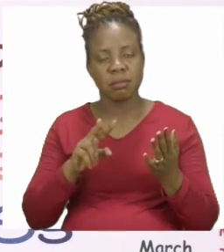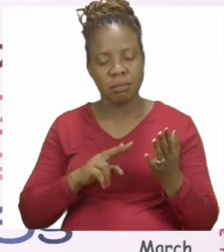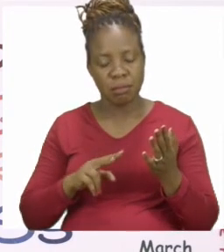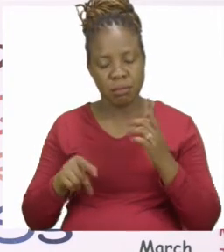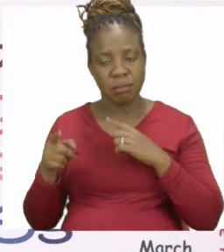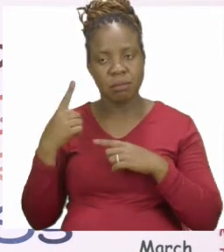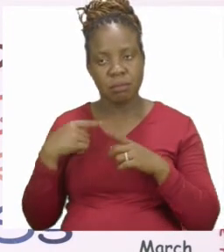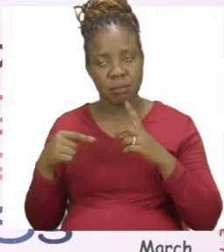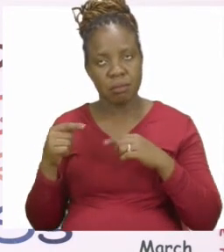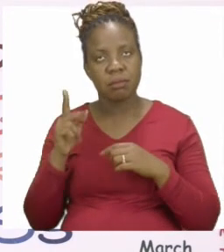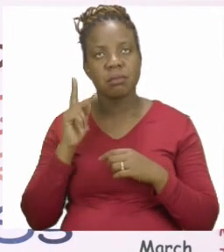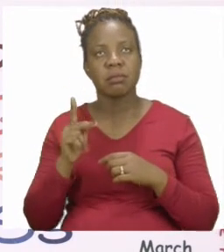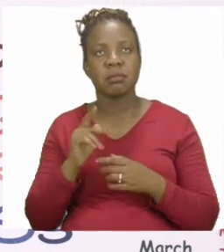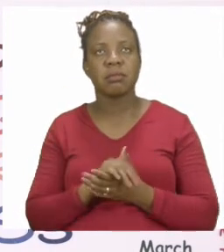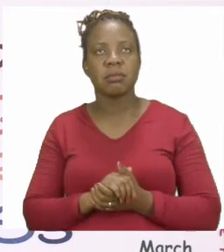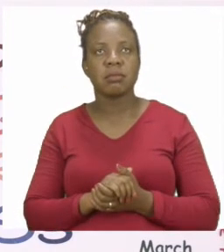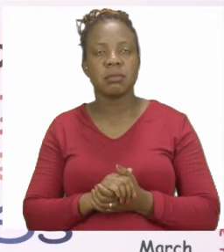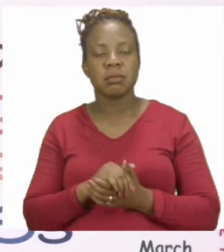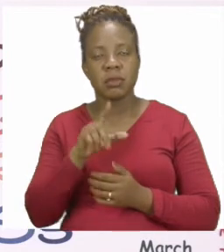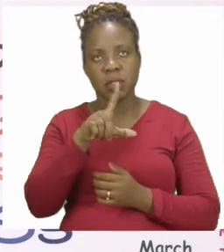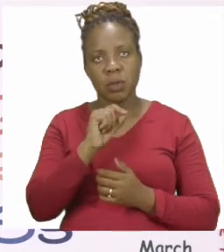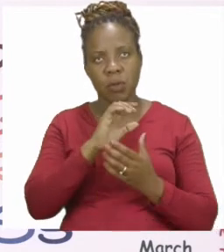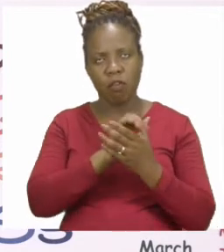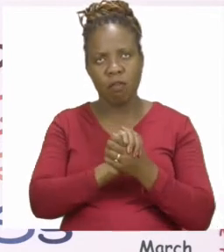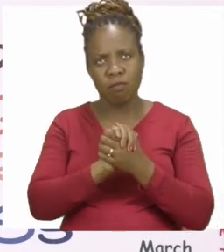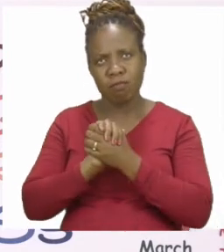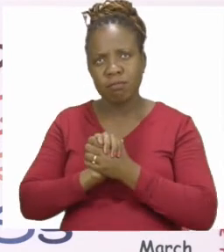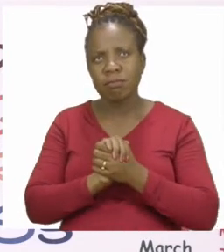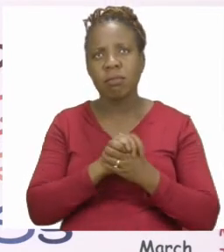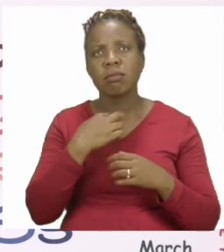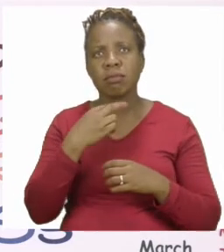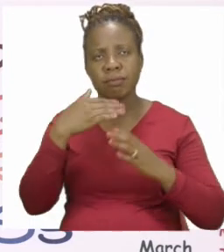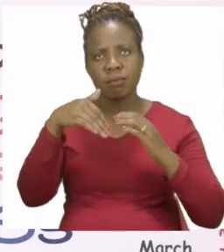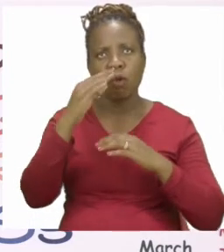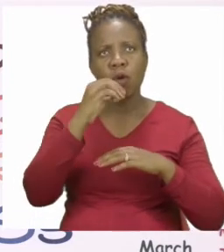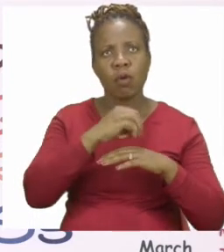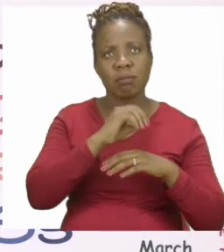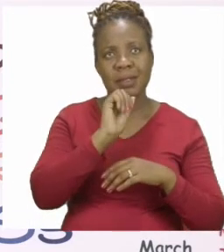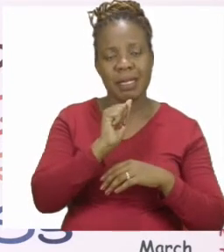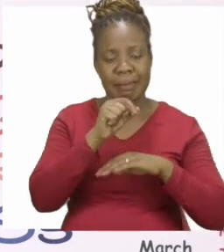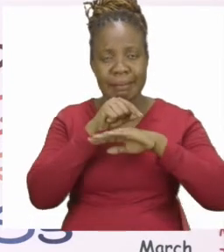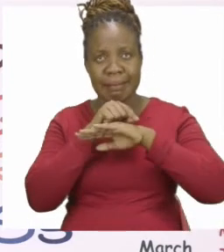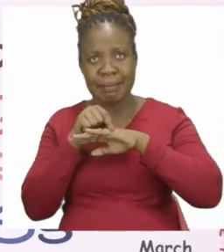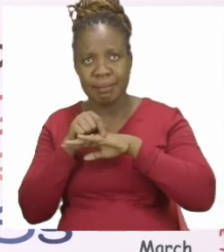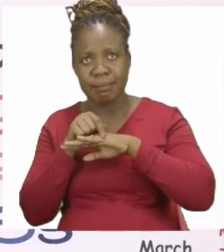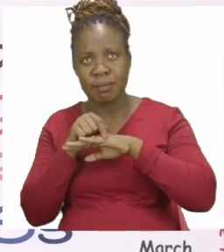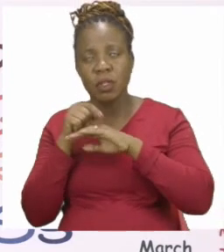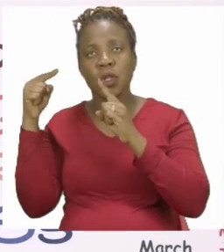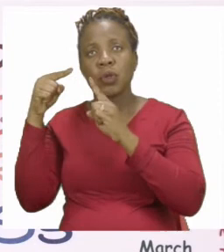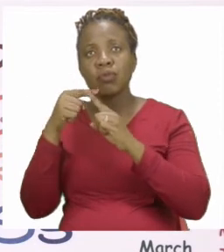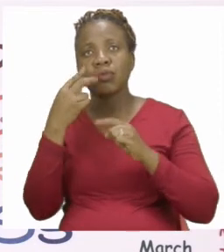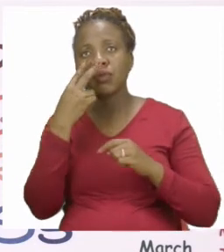more time. The friends are going on a blank space to